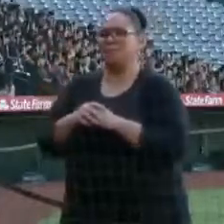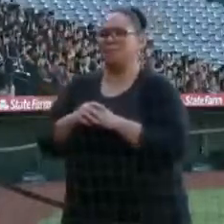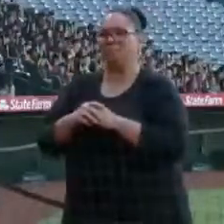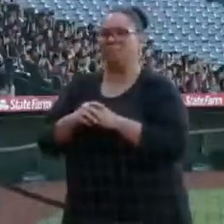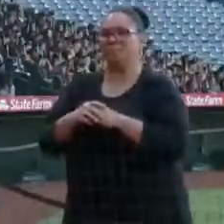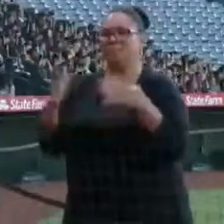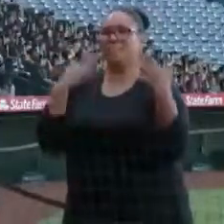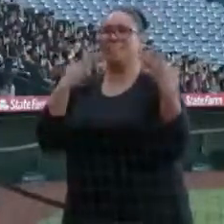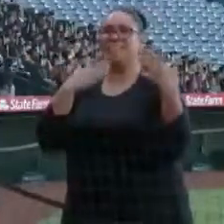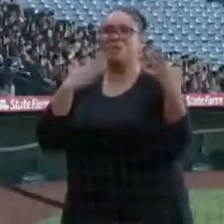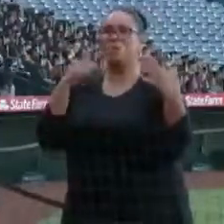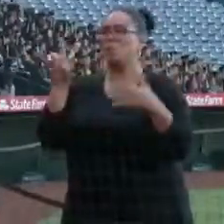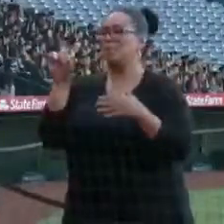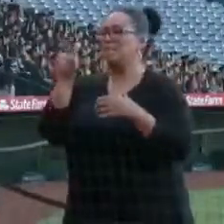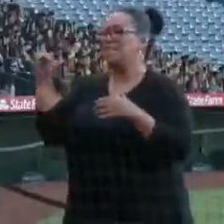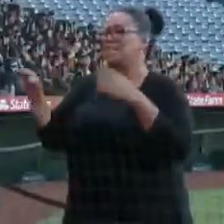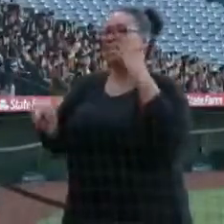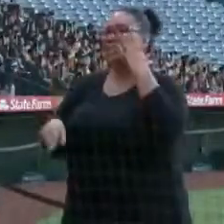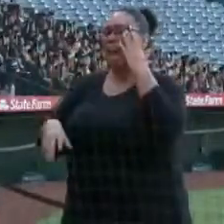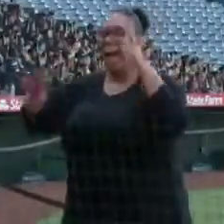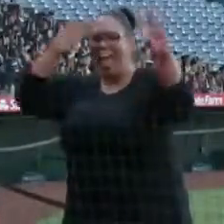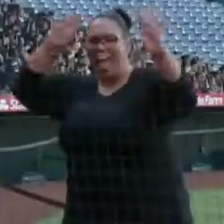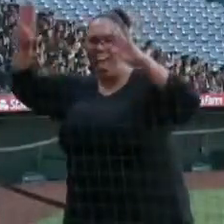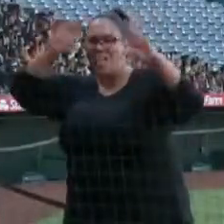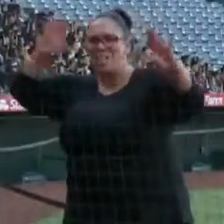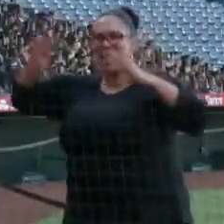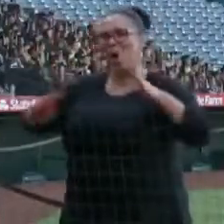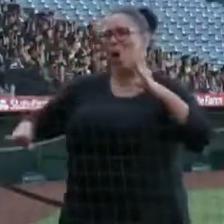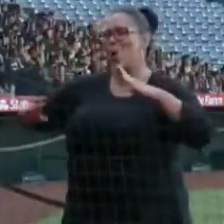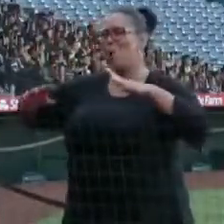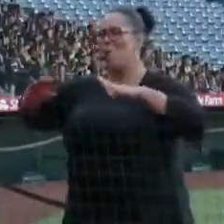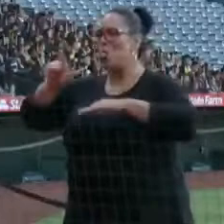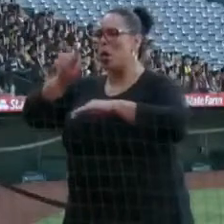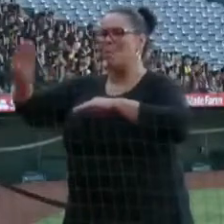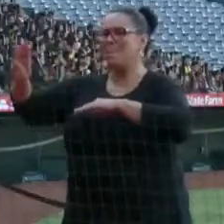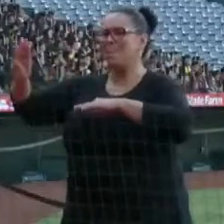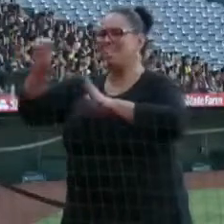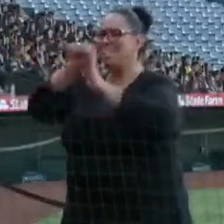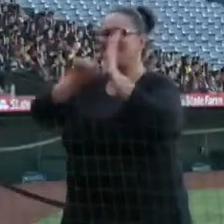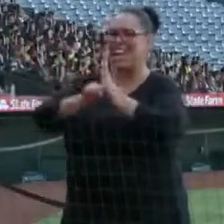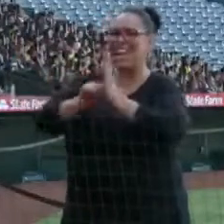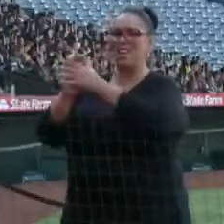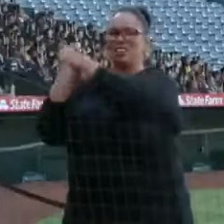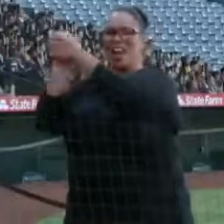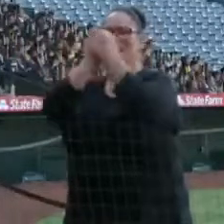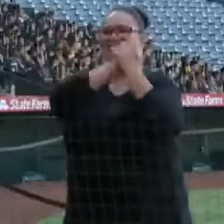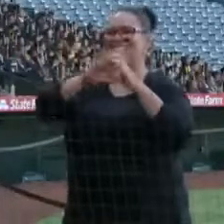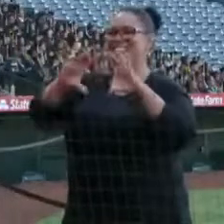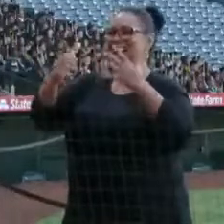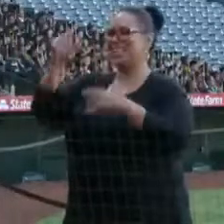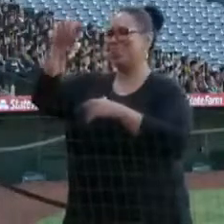Thank you, Dean Wallace. And hello, Long Beach State, and congratulations to the class of 2022.